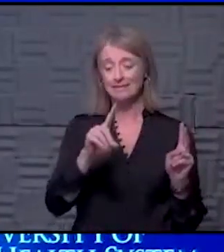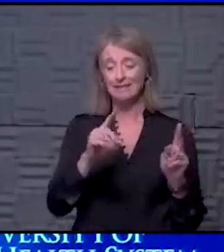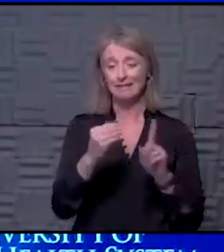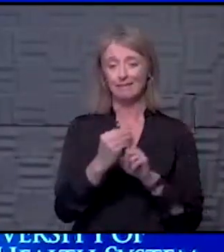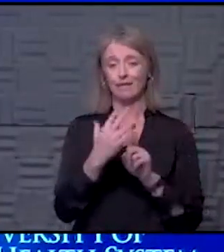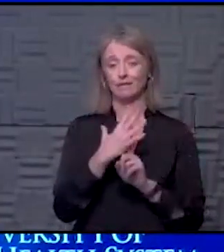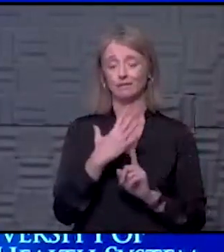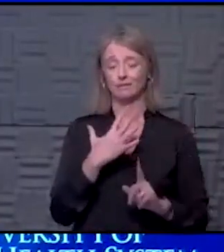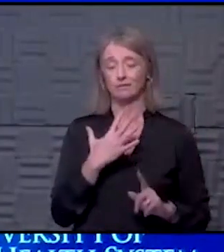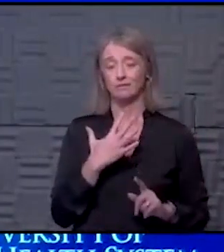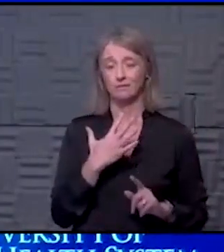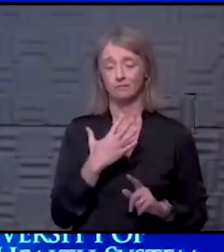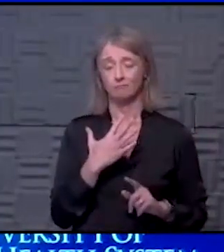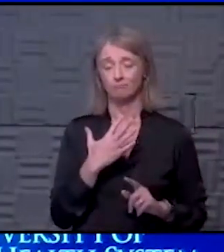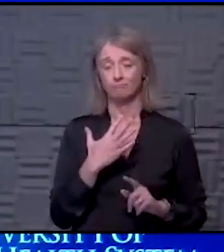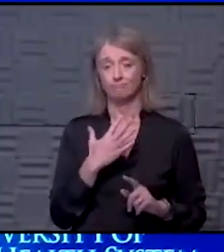effect.